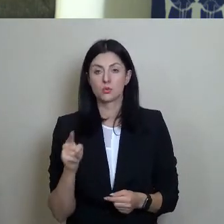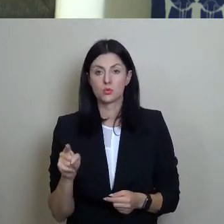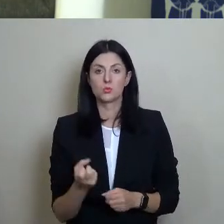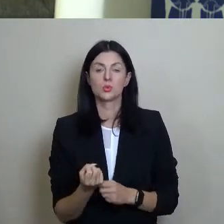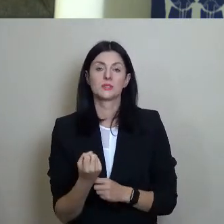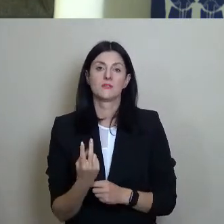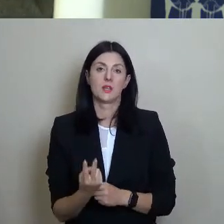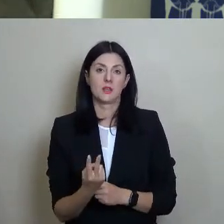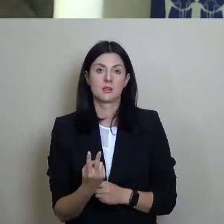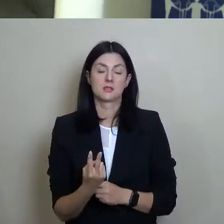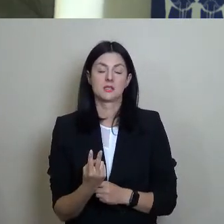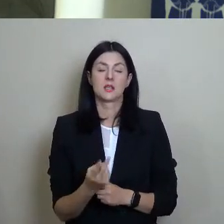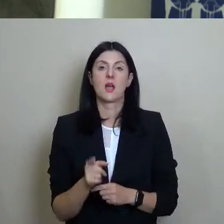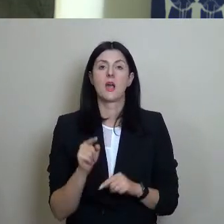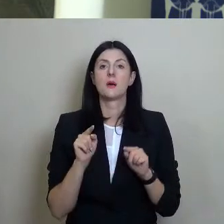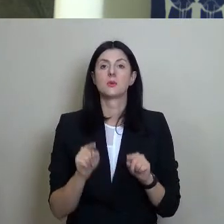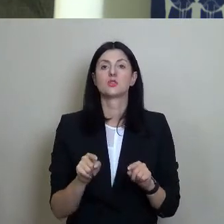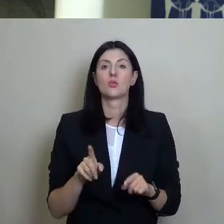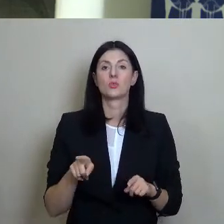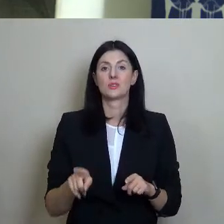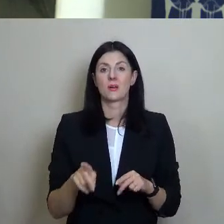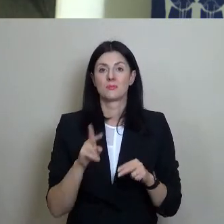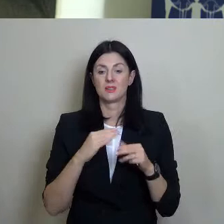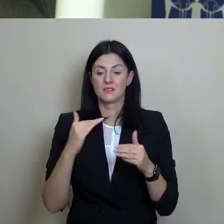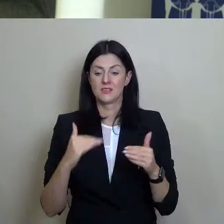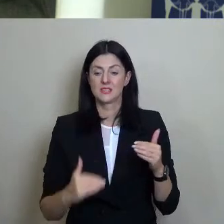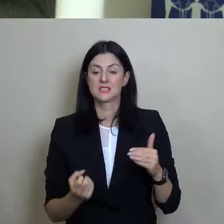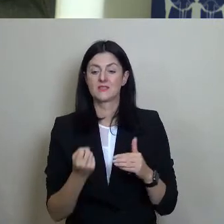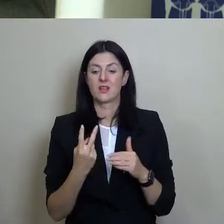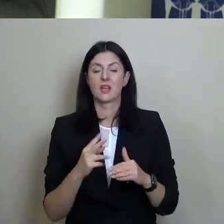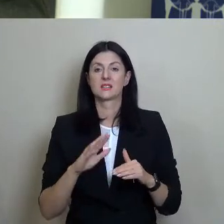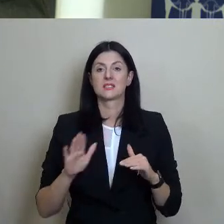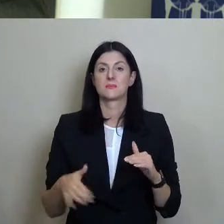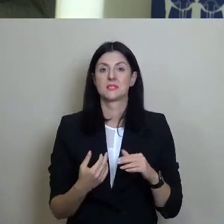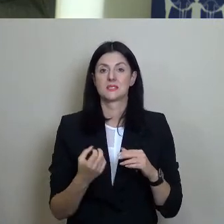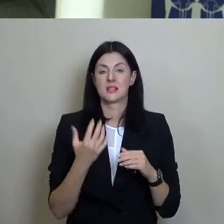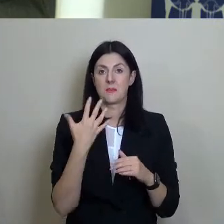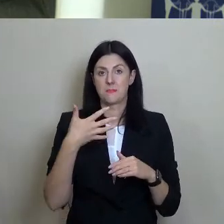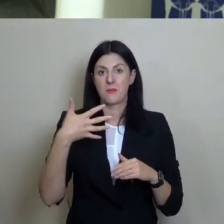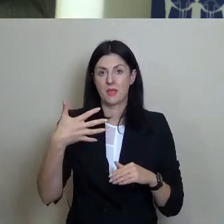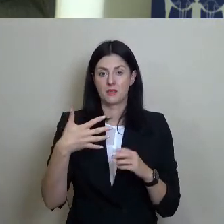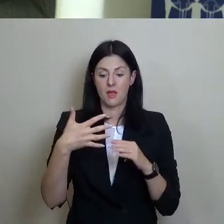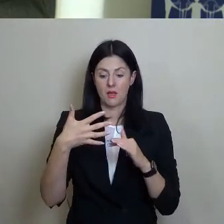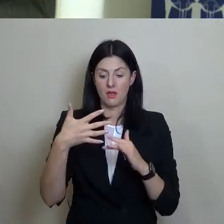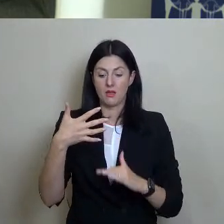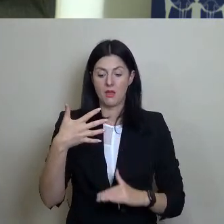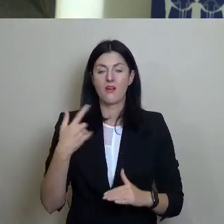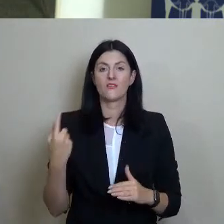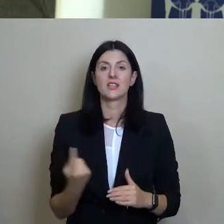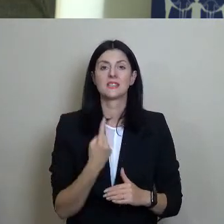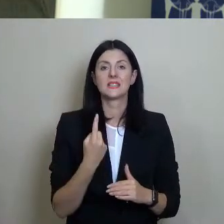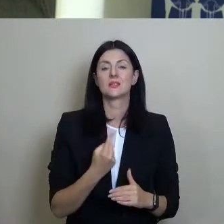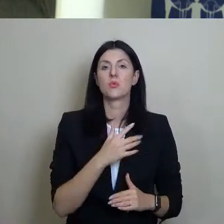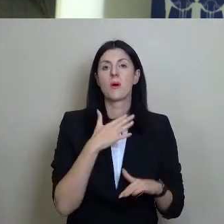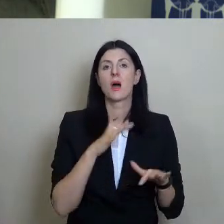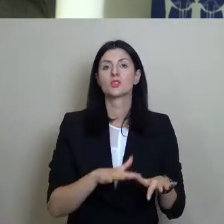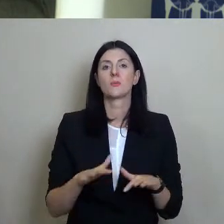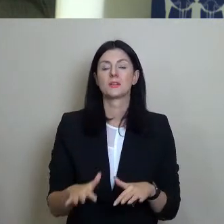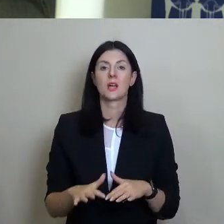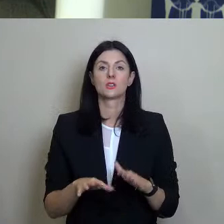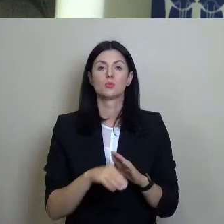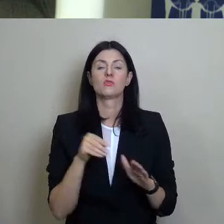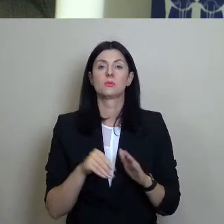5, and in one of them there will be 12. And out of 12 in the